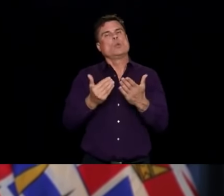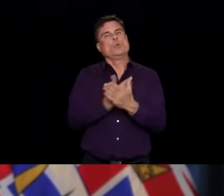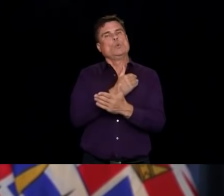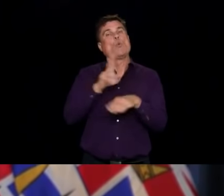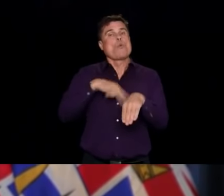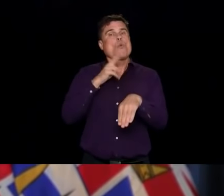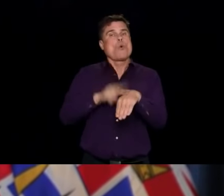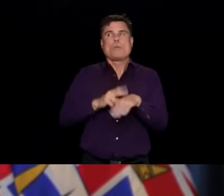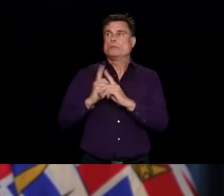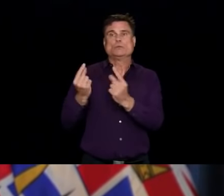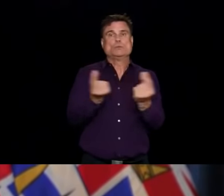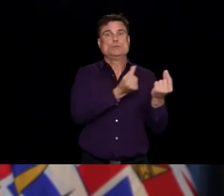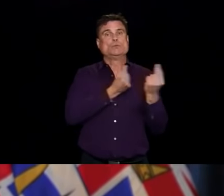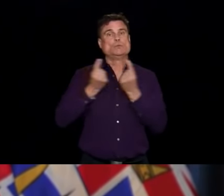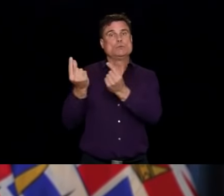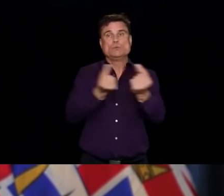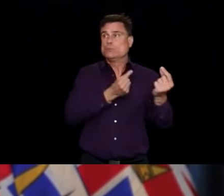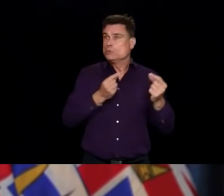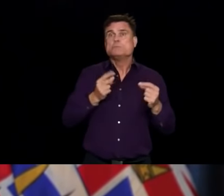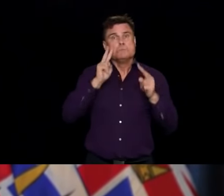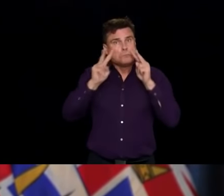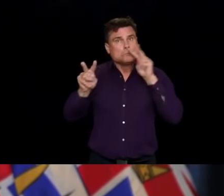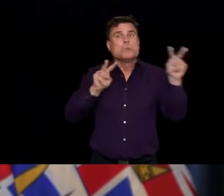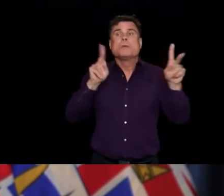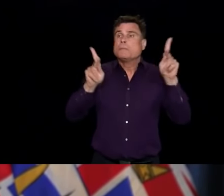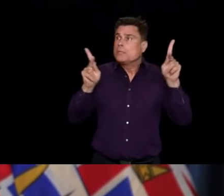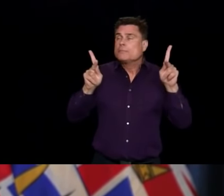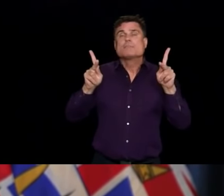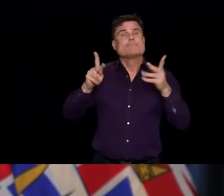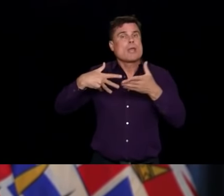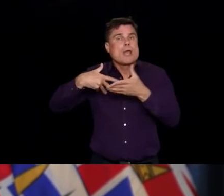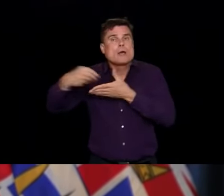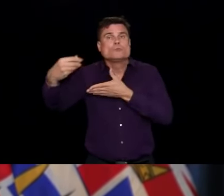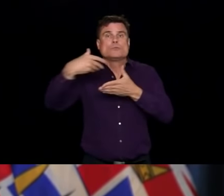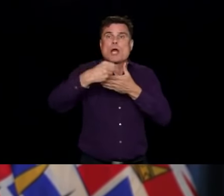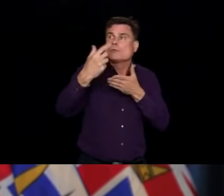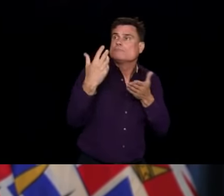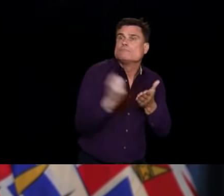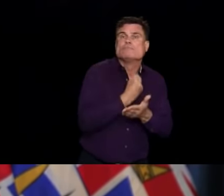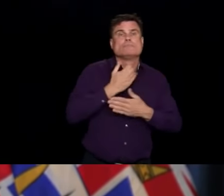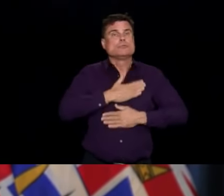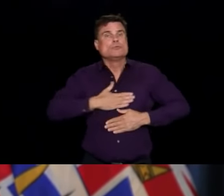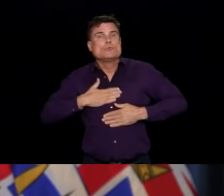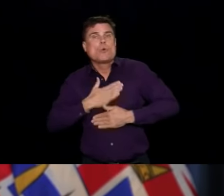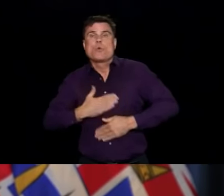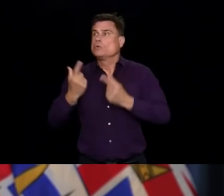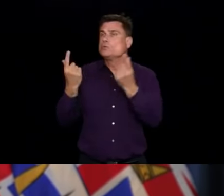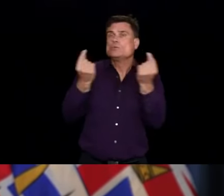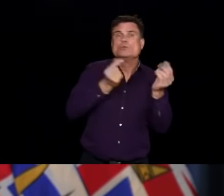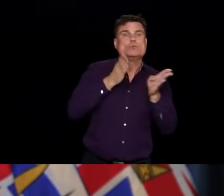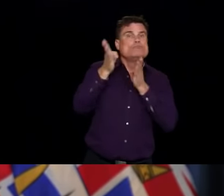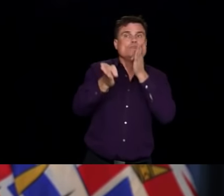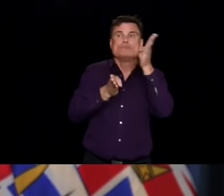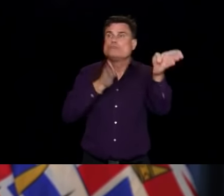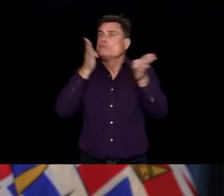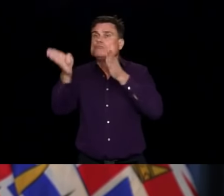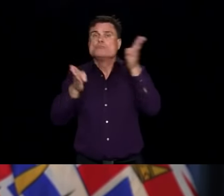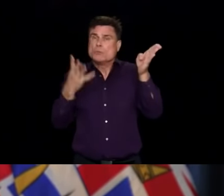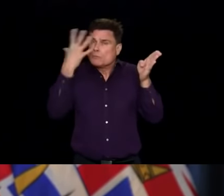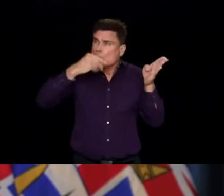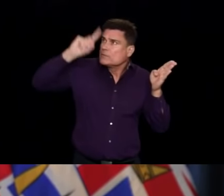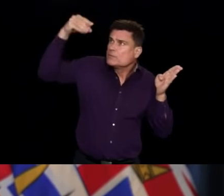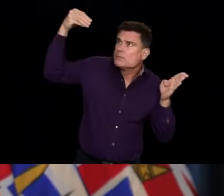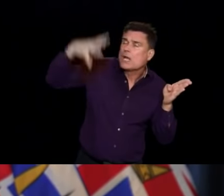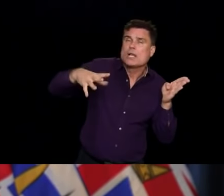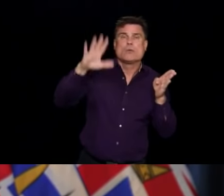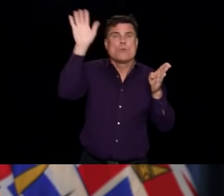that we have here in BC and the many activities that we can do safely right now. But importantly, we are